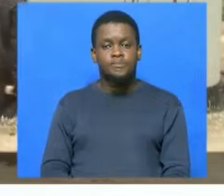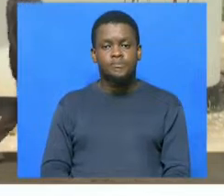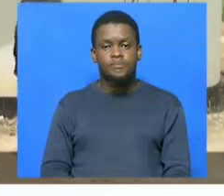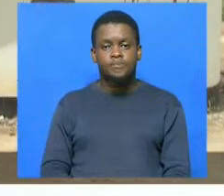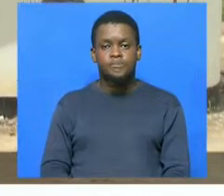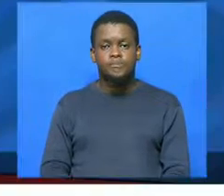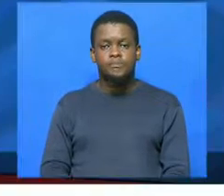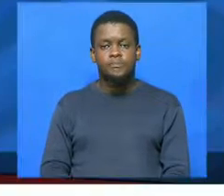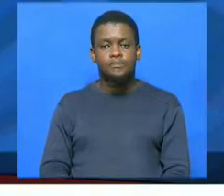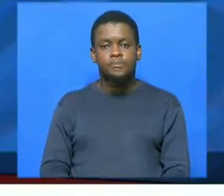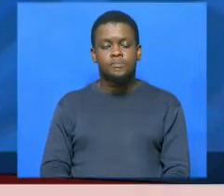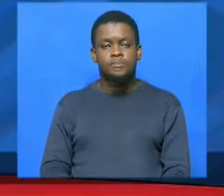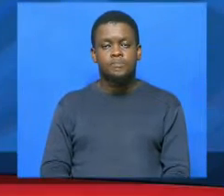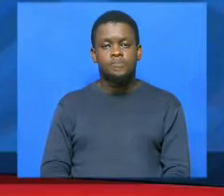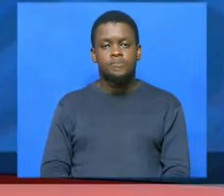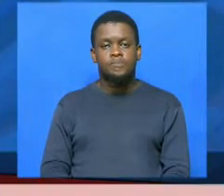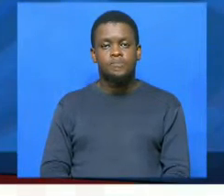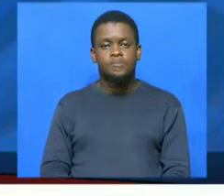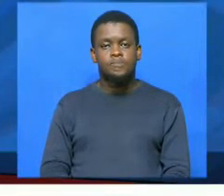News, Motokwe.